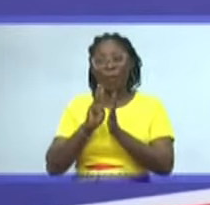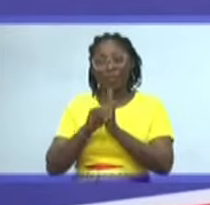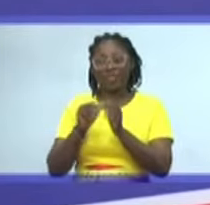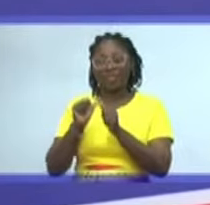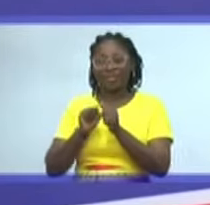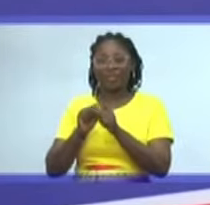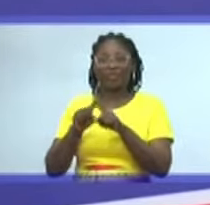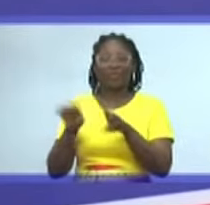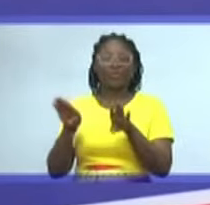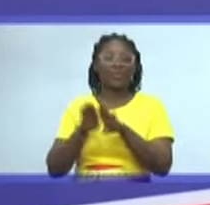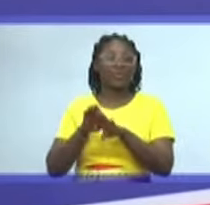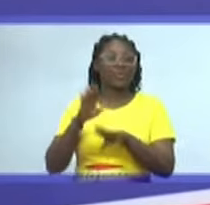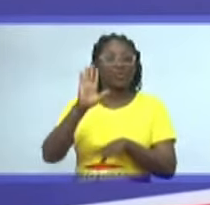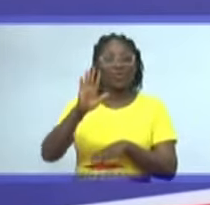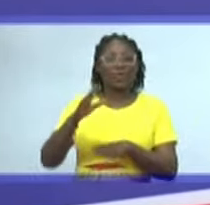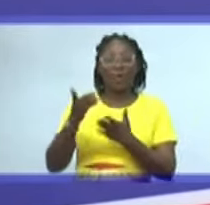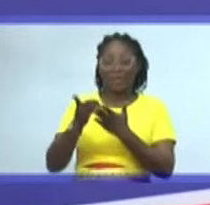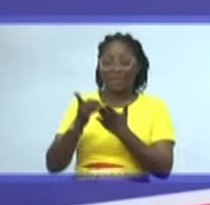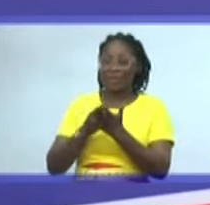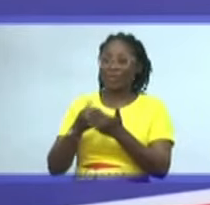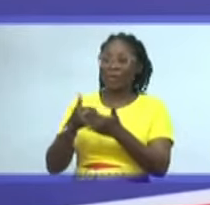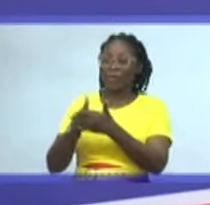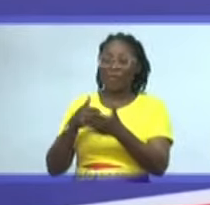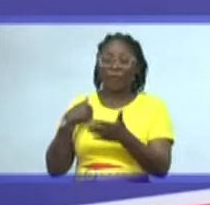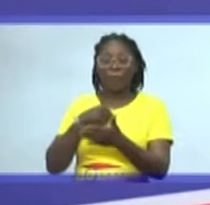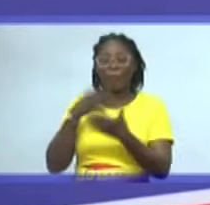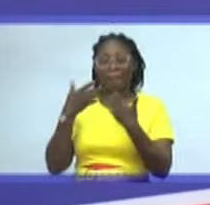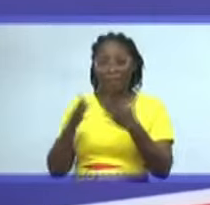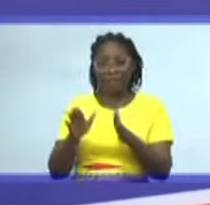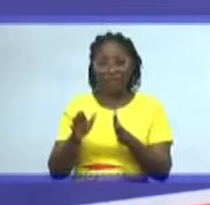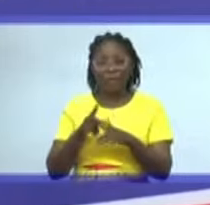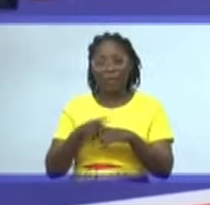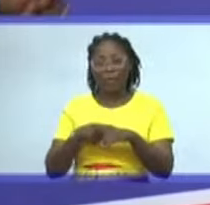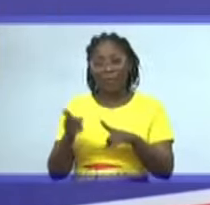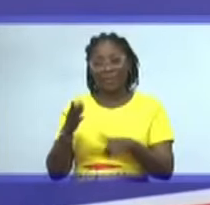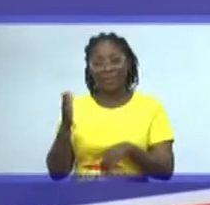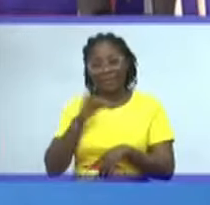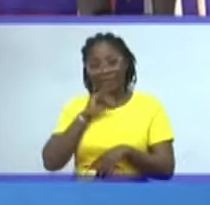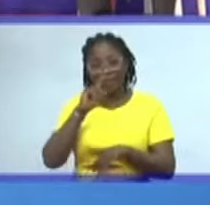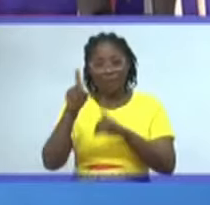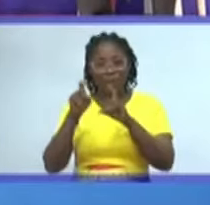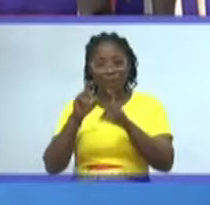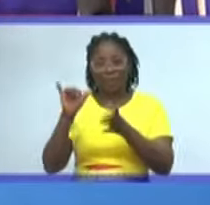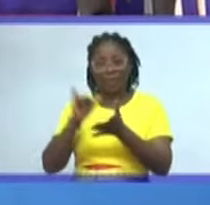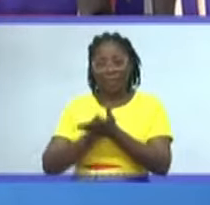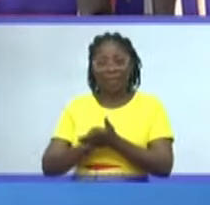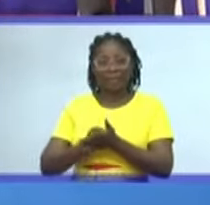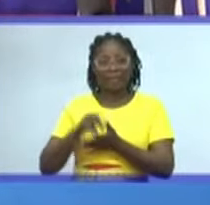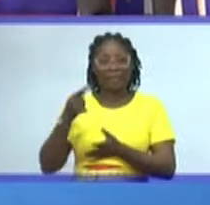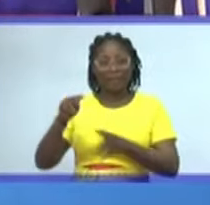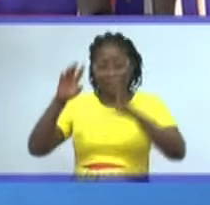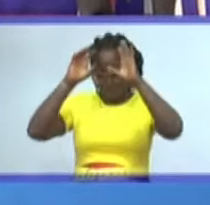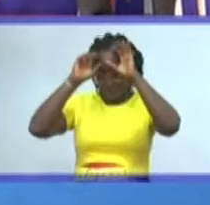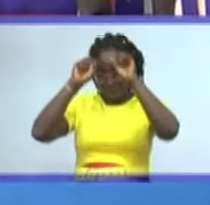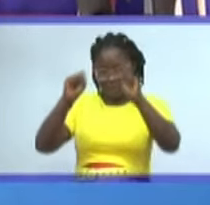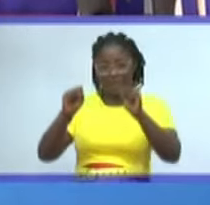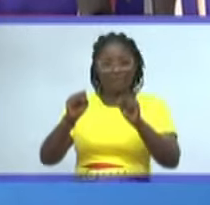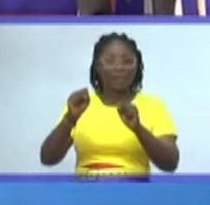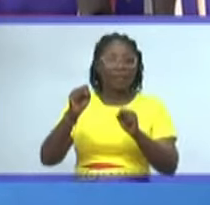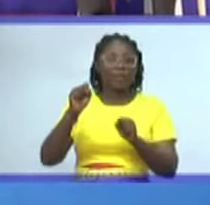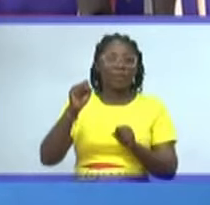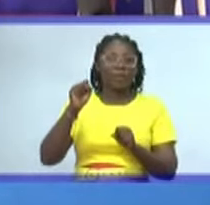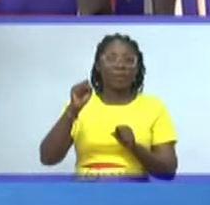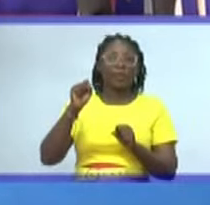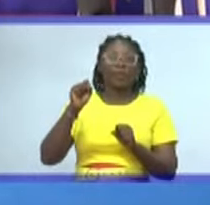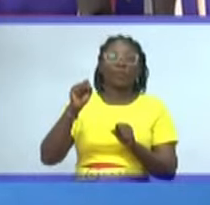your argument before we close, finally. But there is a question, Mr. Obi, which we're getting people